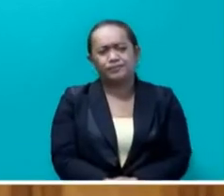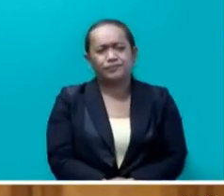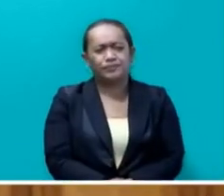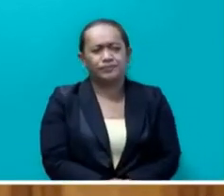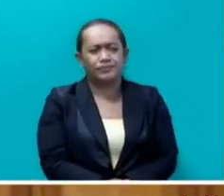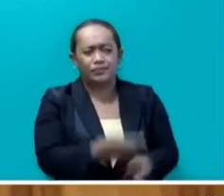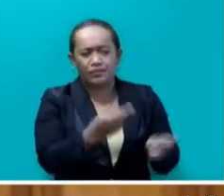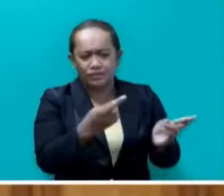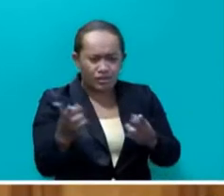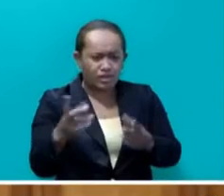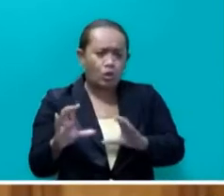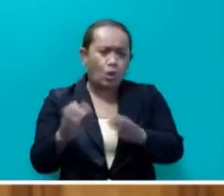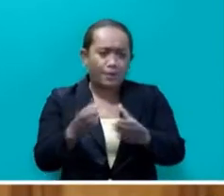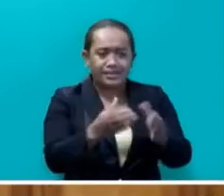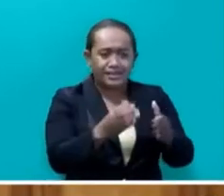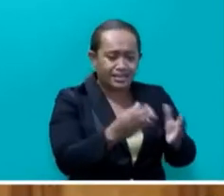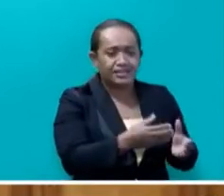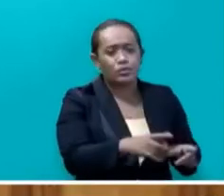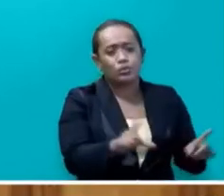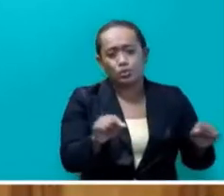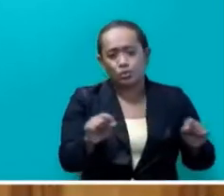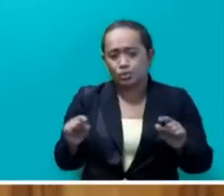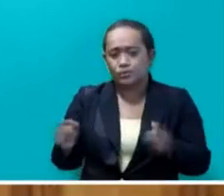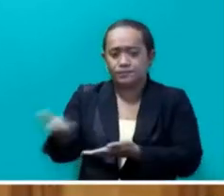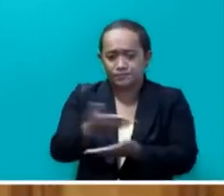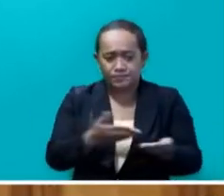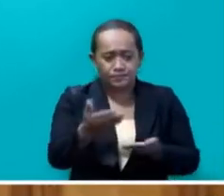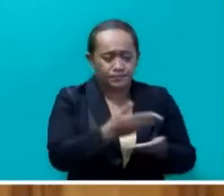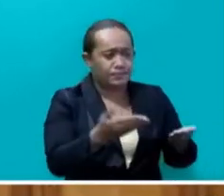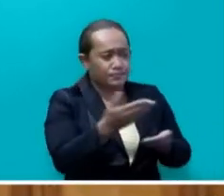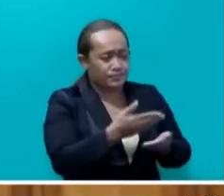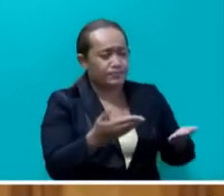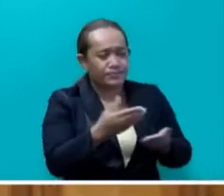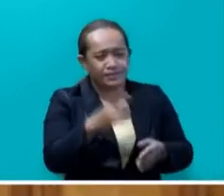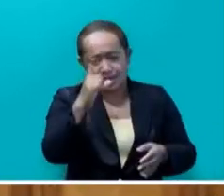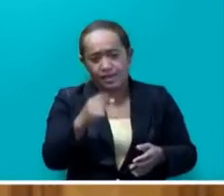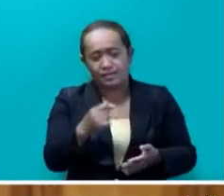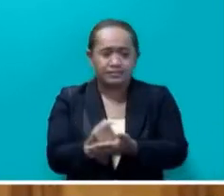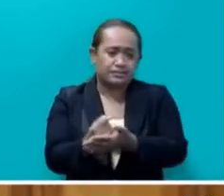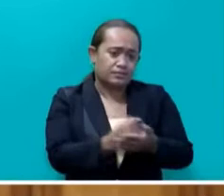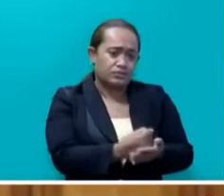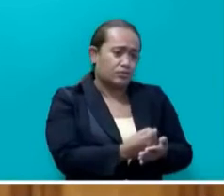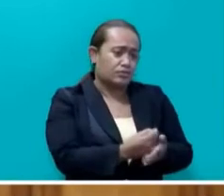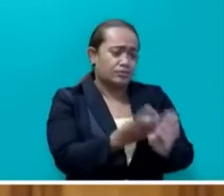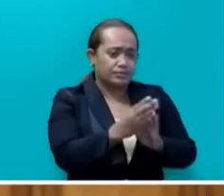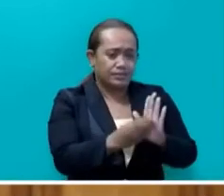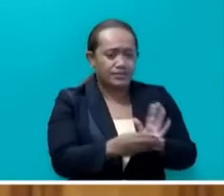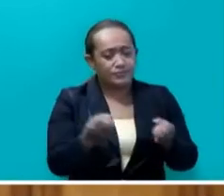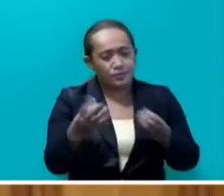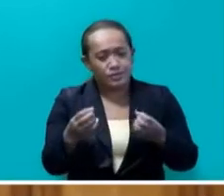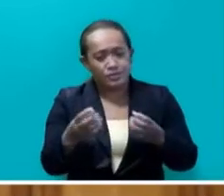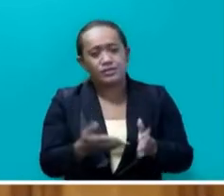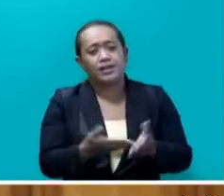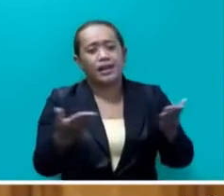referred to committees to carry out dialogue that would give us the breadth